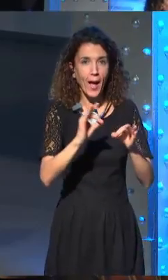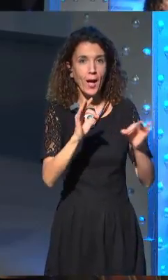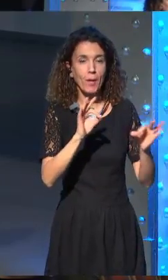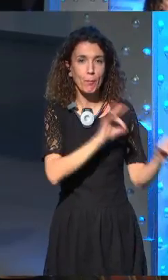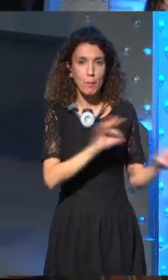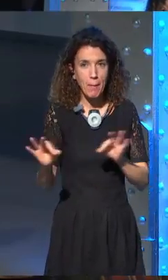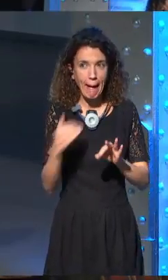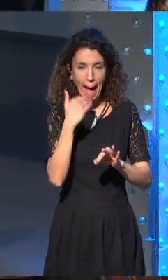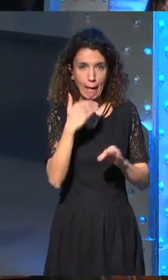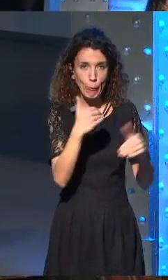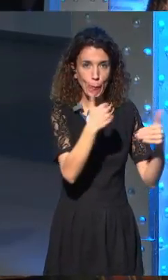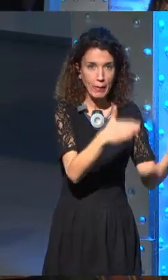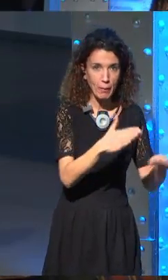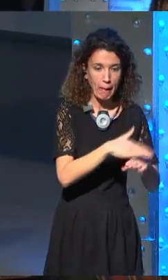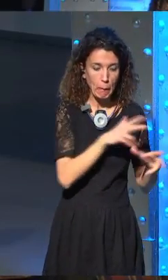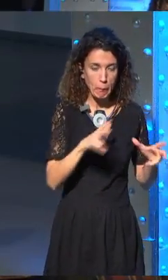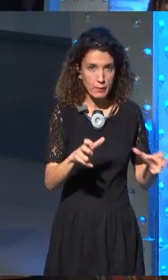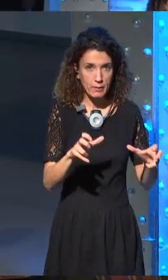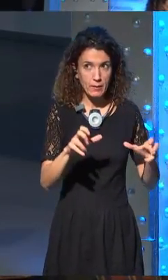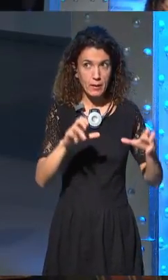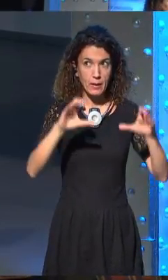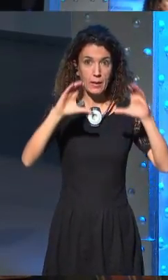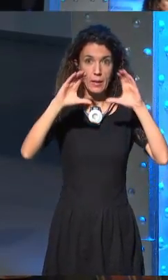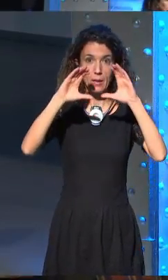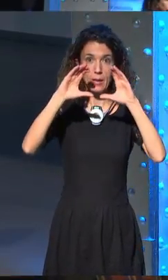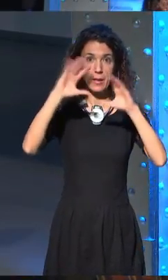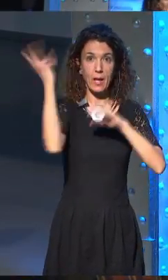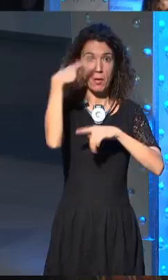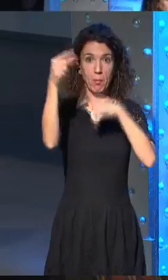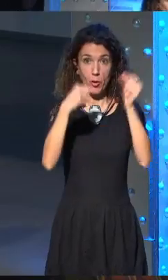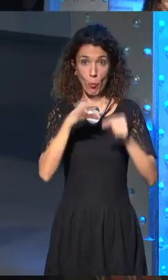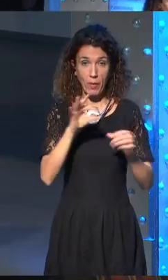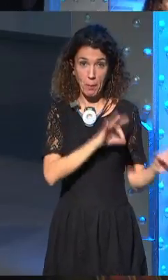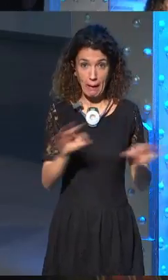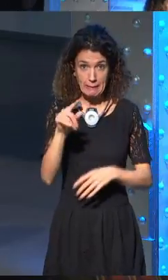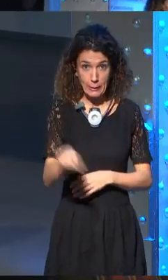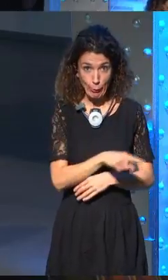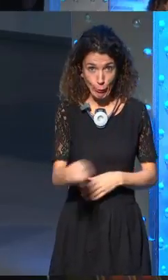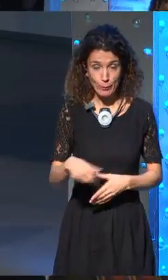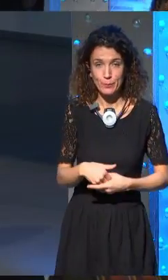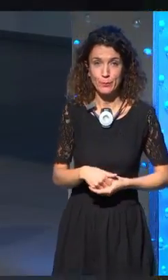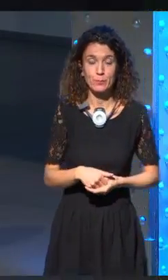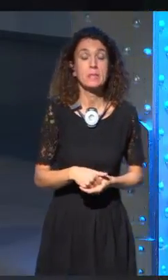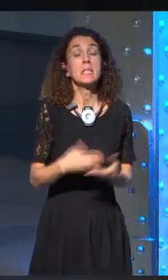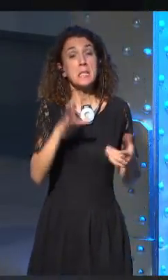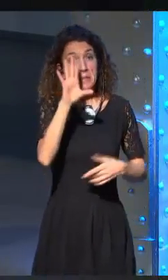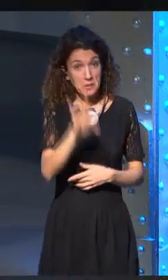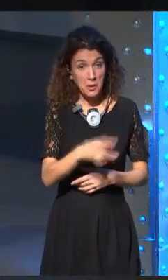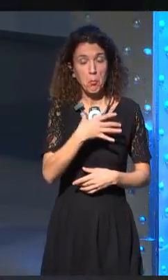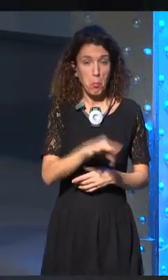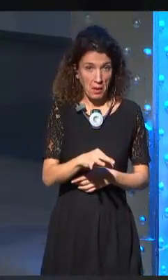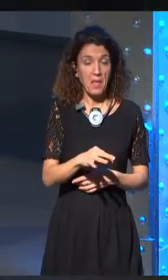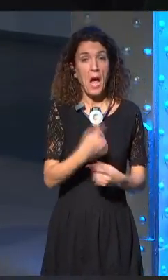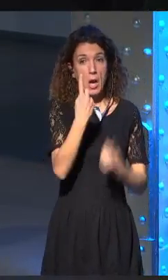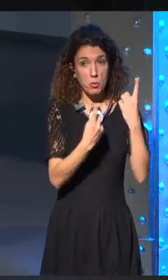know that it's someone's birthday, to organize a surprise, or do you have time to do that? You do. You have people on the ground that help